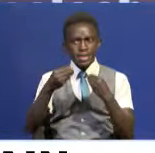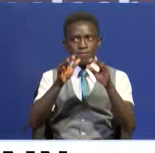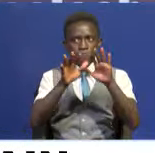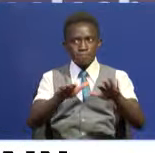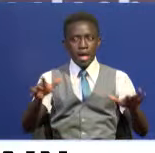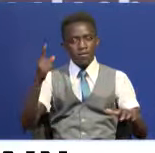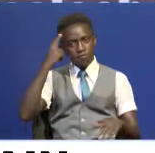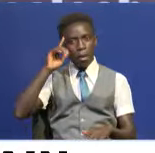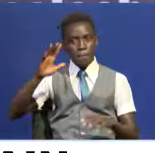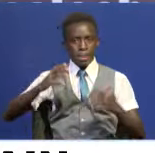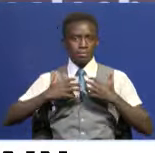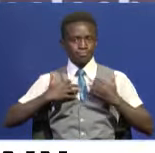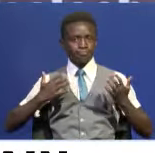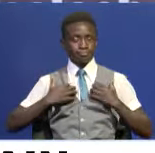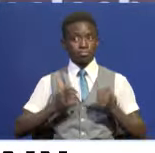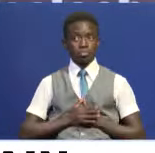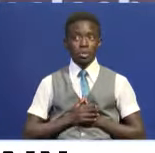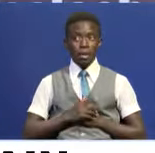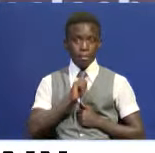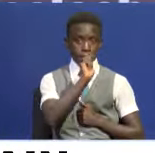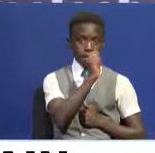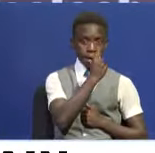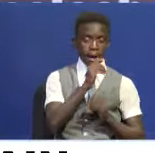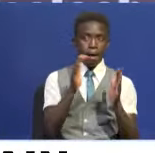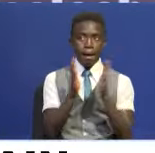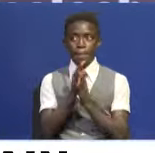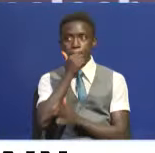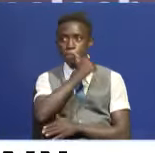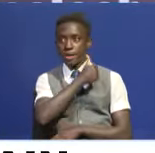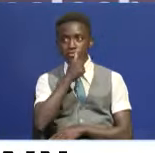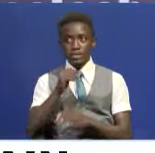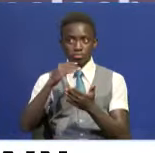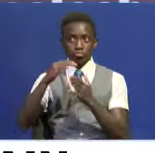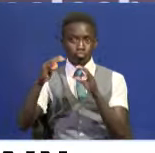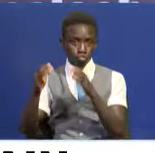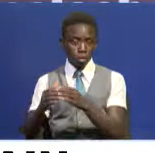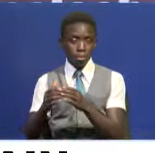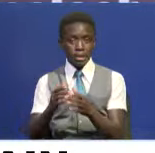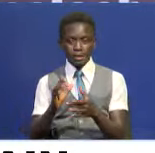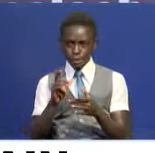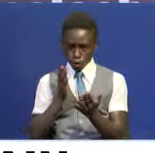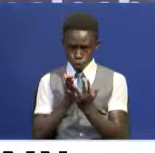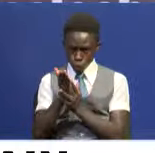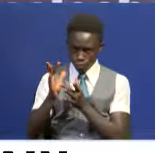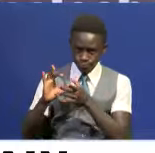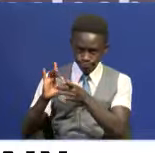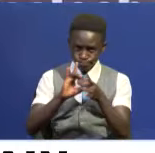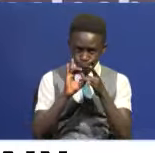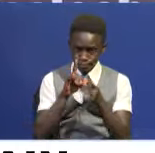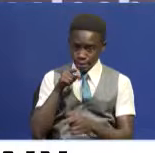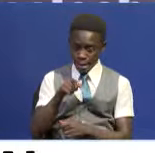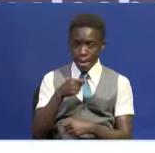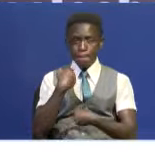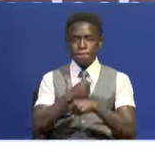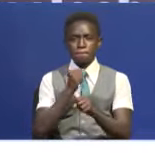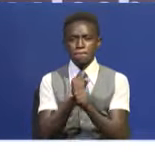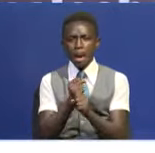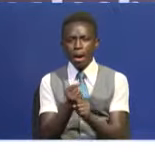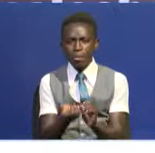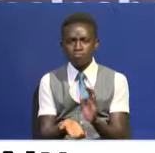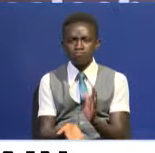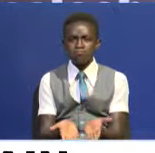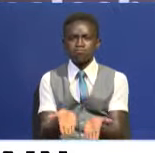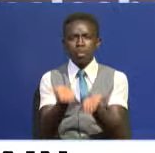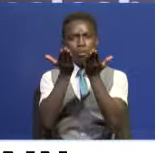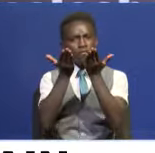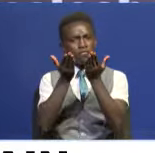strong partner with the government of Kenya and the private sector, and through that collaboration, we have facilitated improved production,